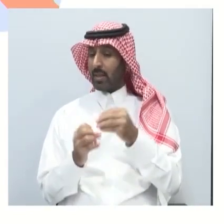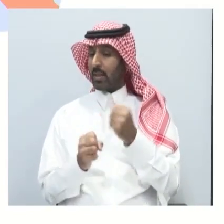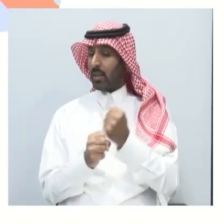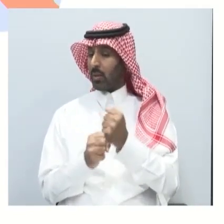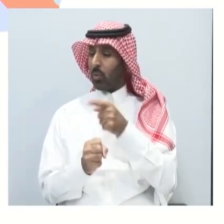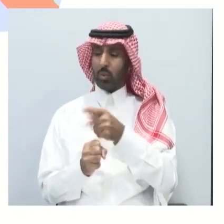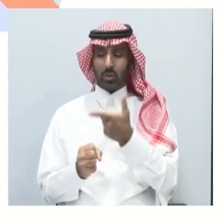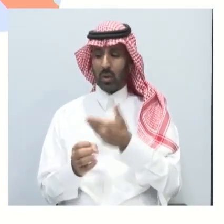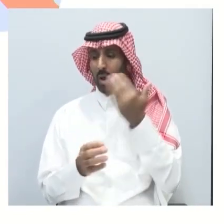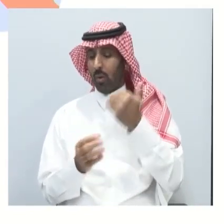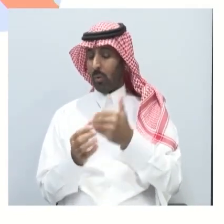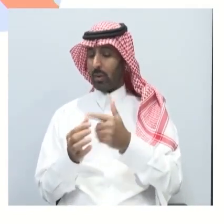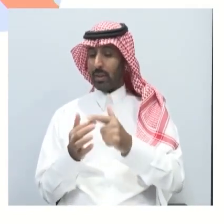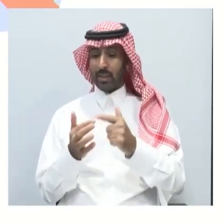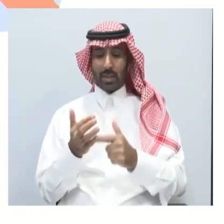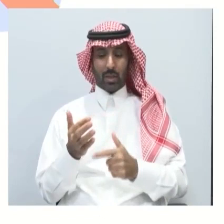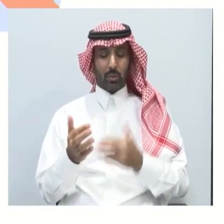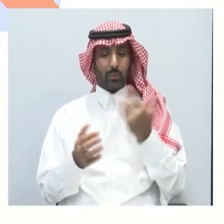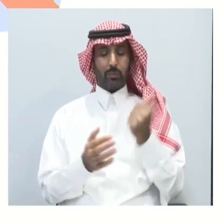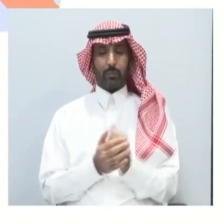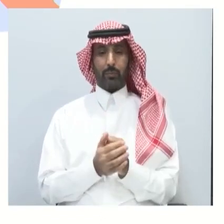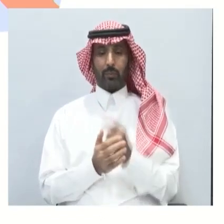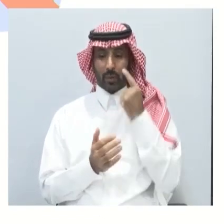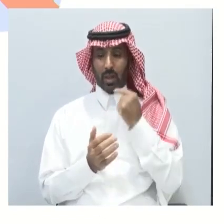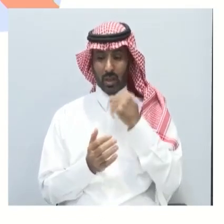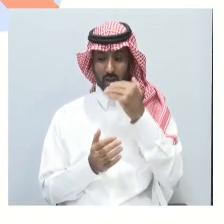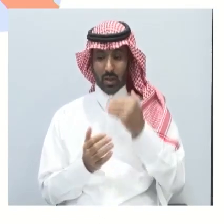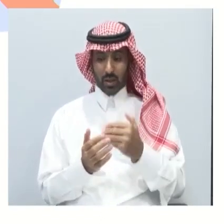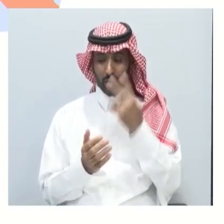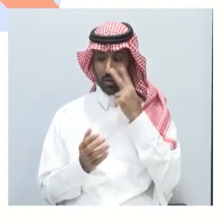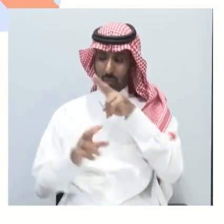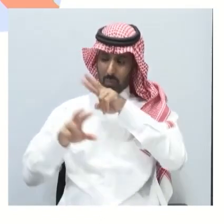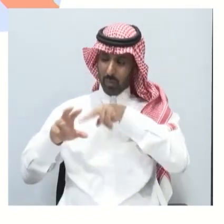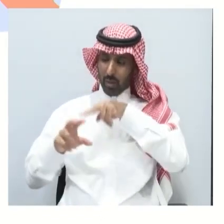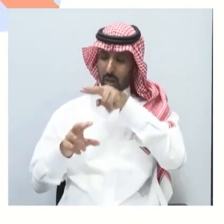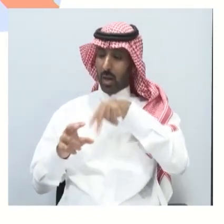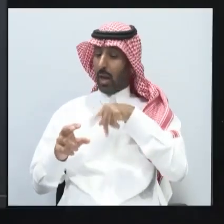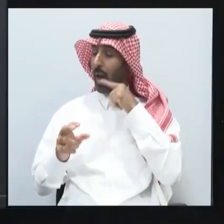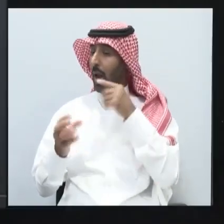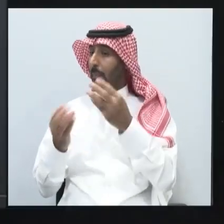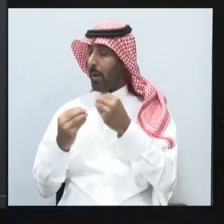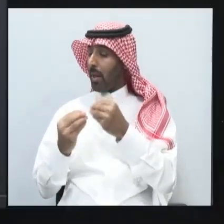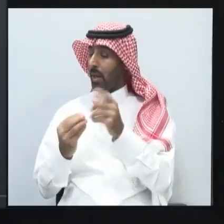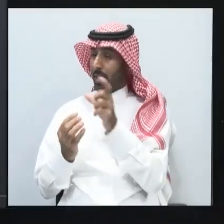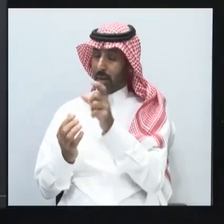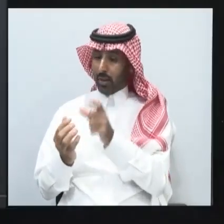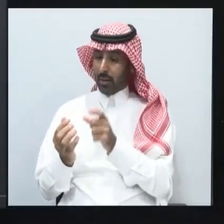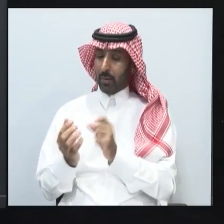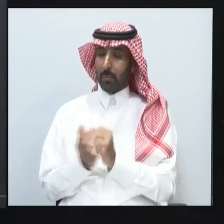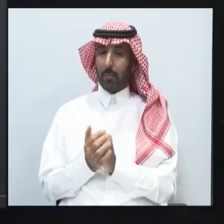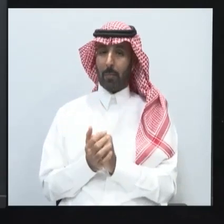in different periods of his or her life. We have to scan for information and words. Now, when you are searching